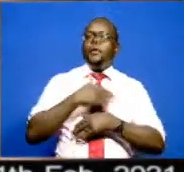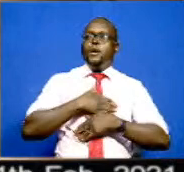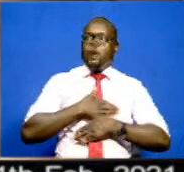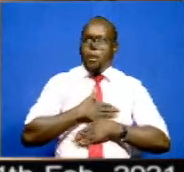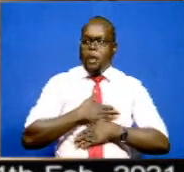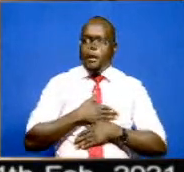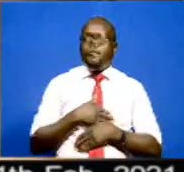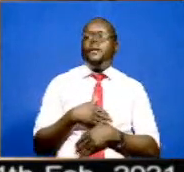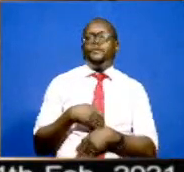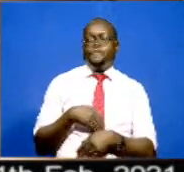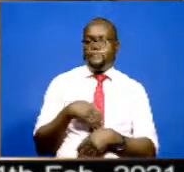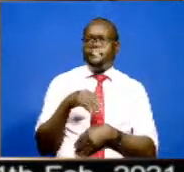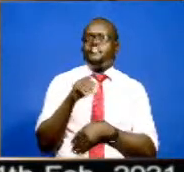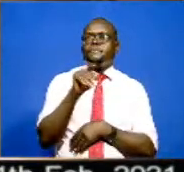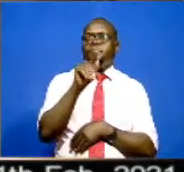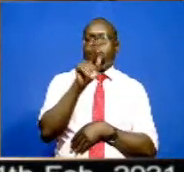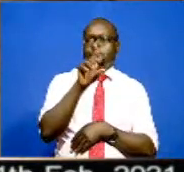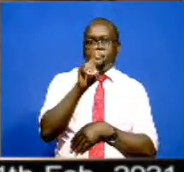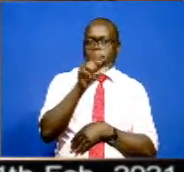Honorable Danson Mwashako